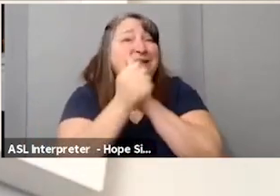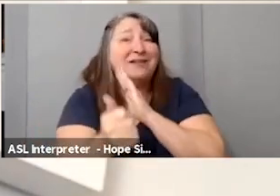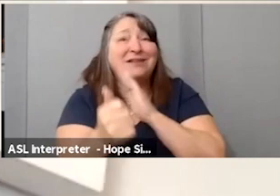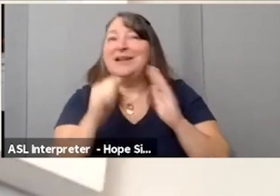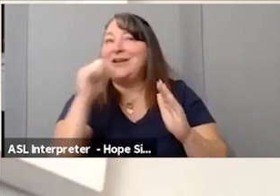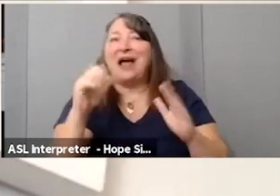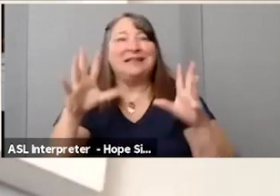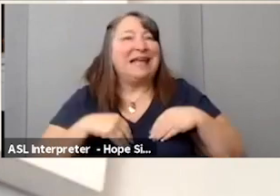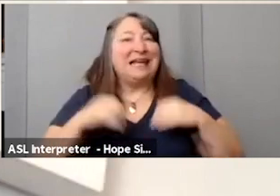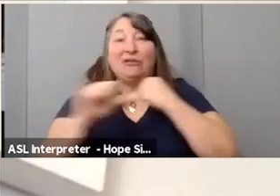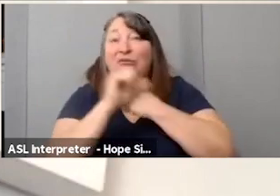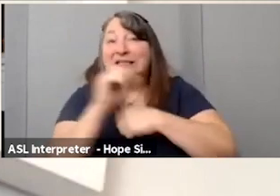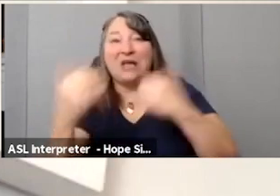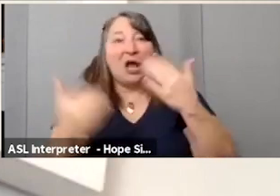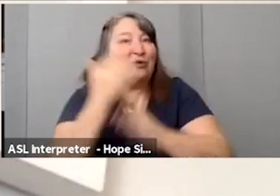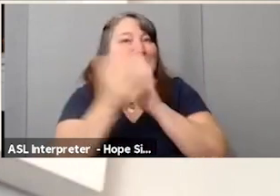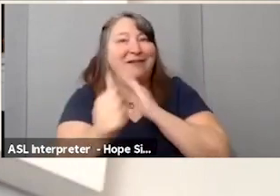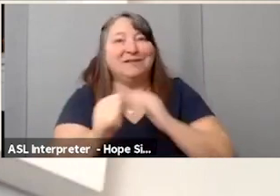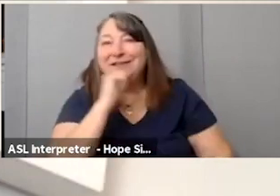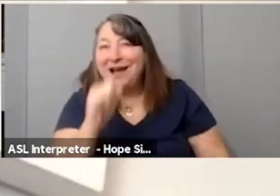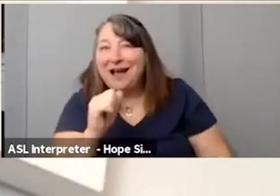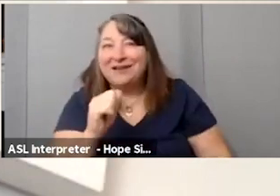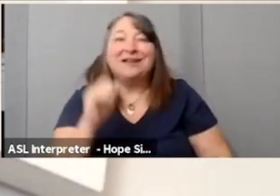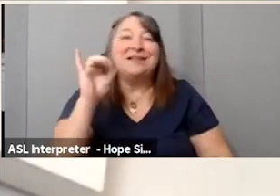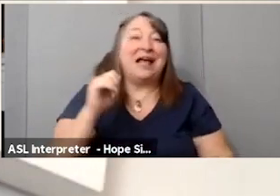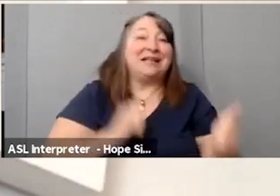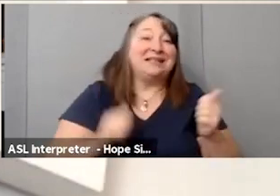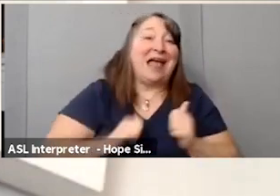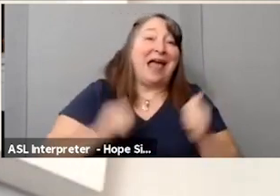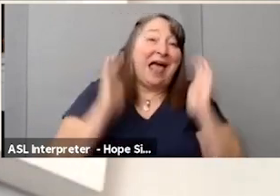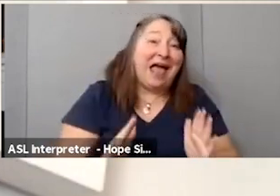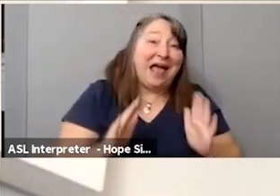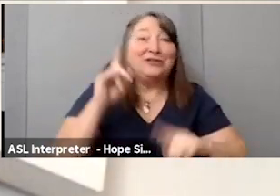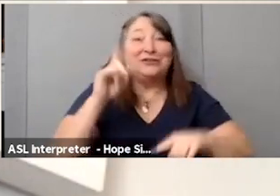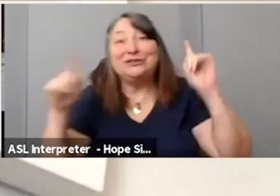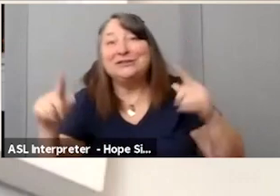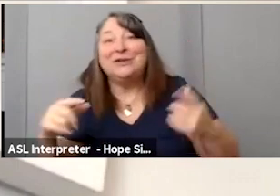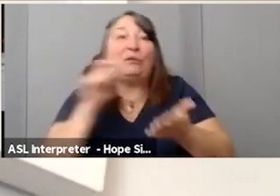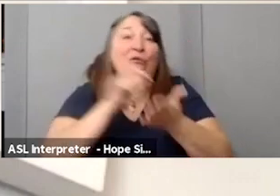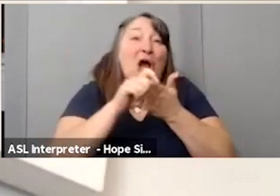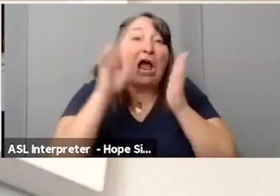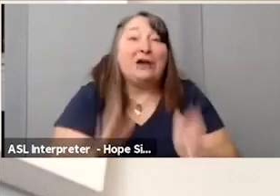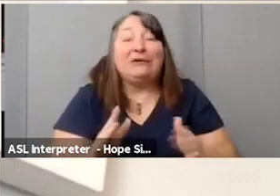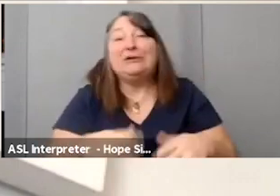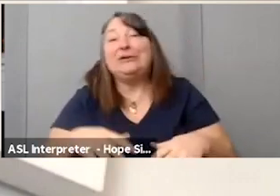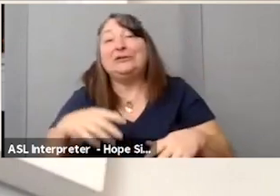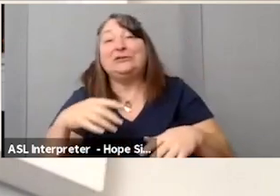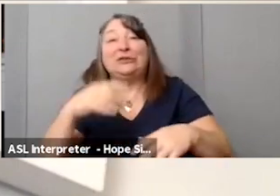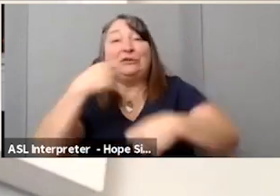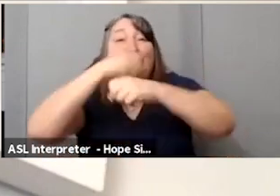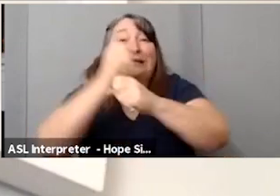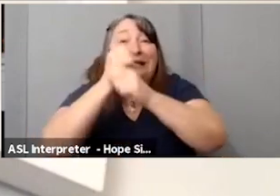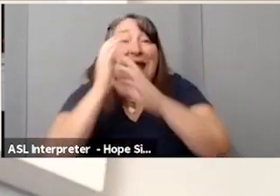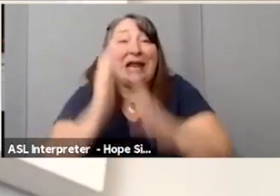risk on new talent. And that is from your actors, your actresses, your writers, your creators, because those